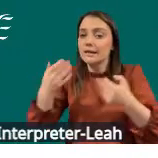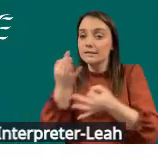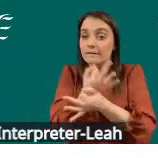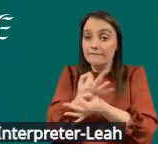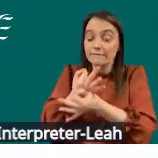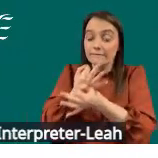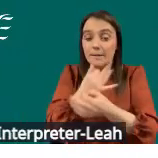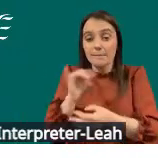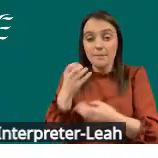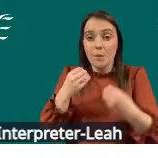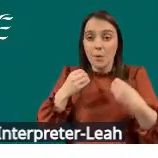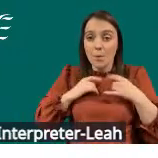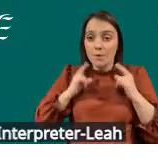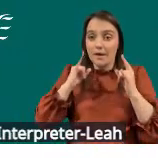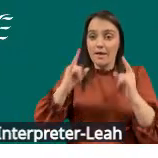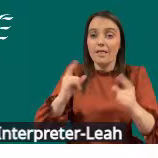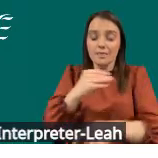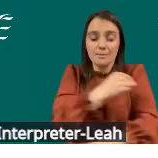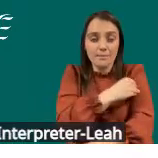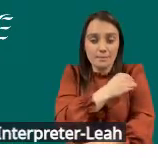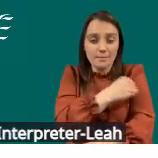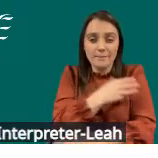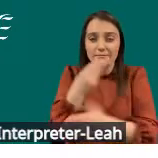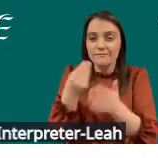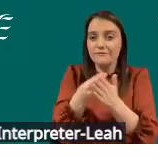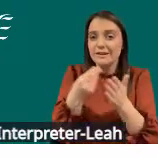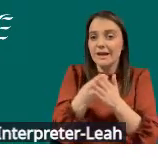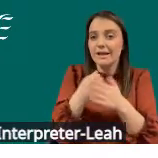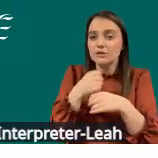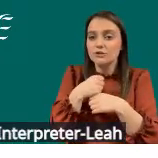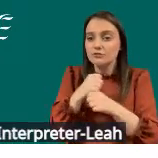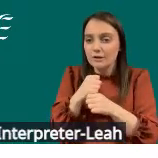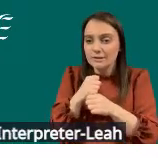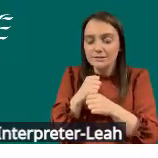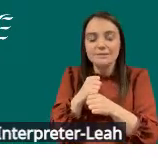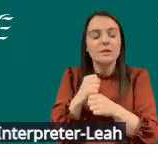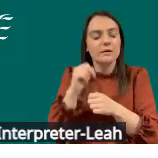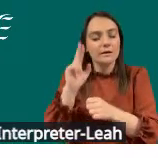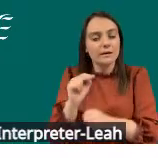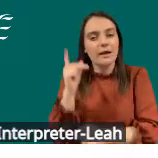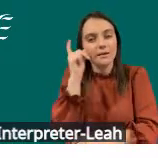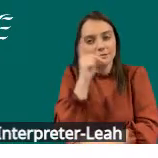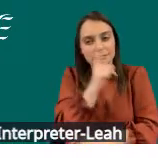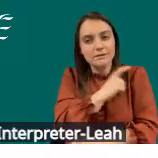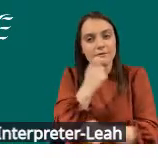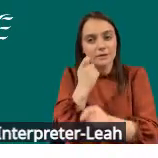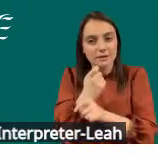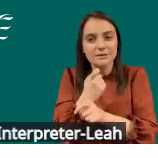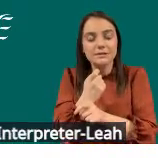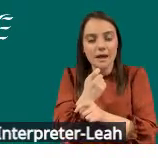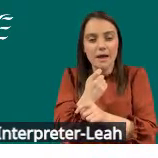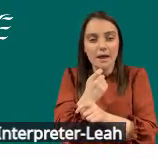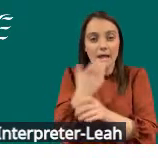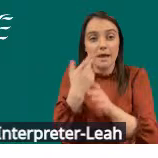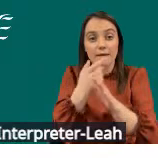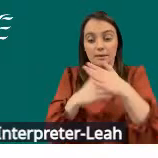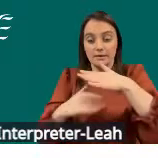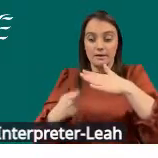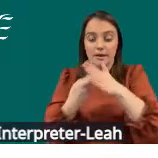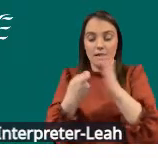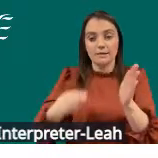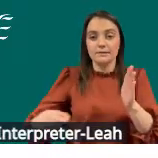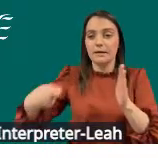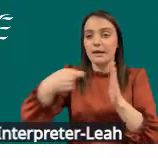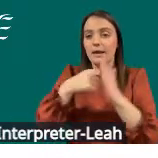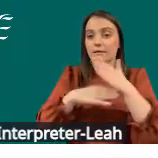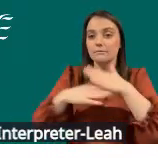own health issues. There might be financial stresses. So it can be a challenging time, on top of the fact that we're going through all those